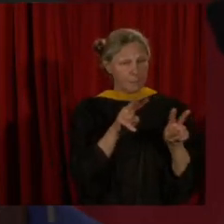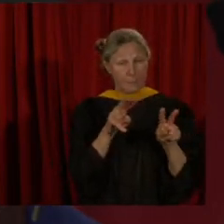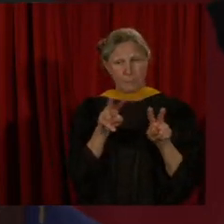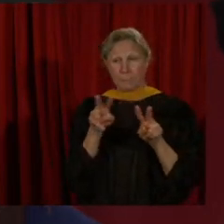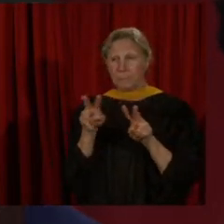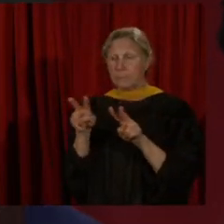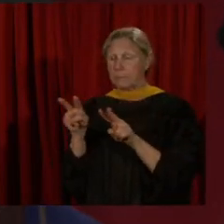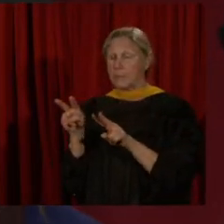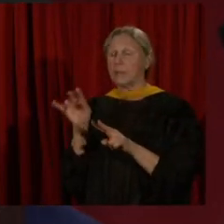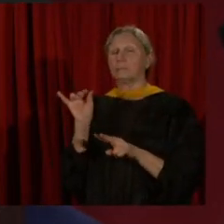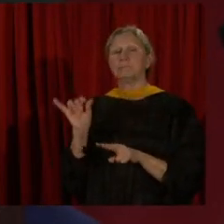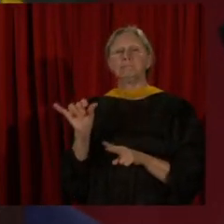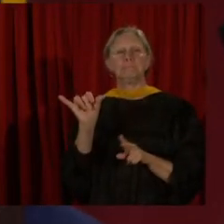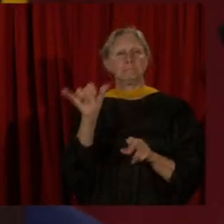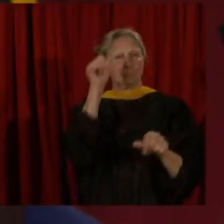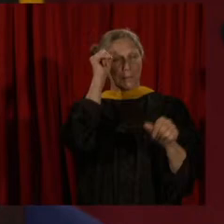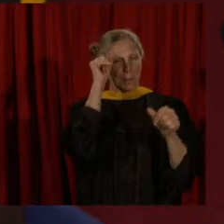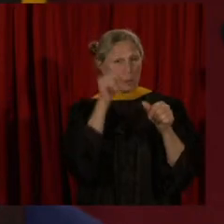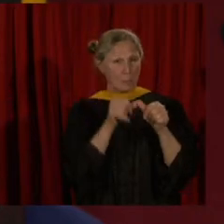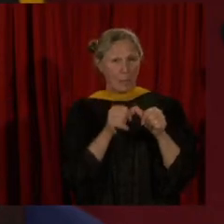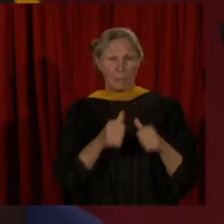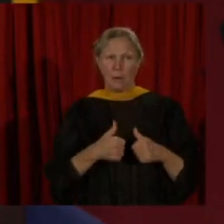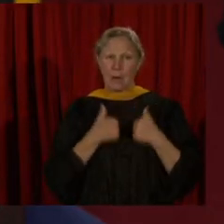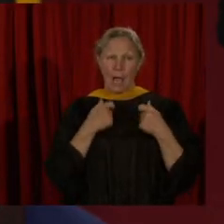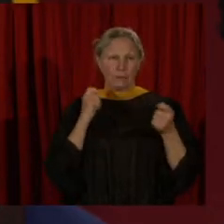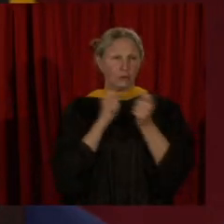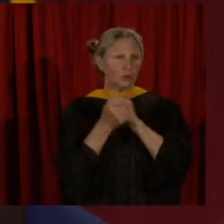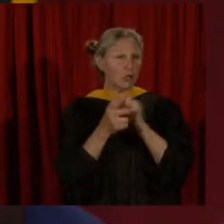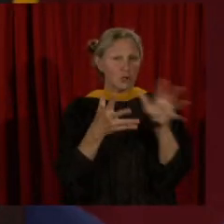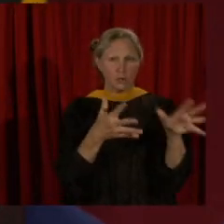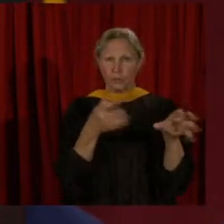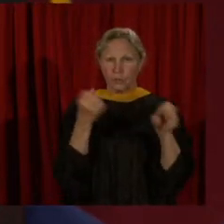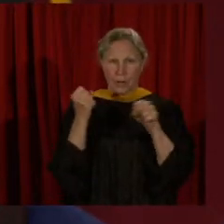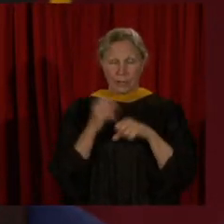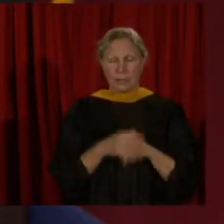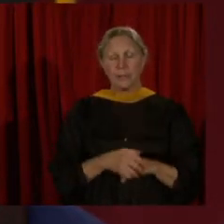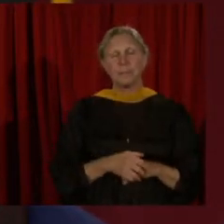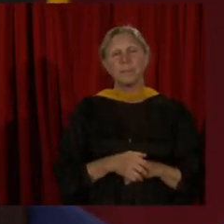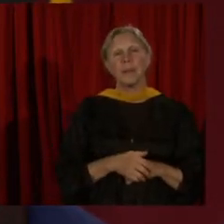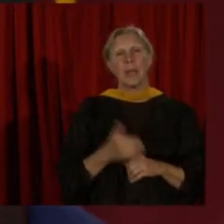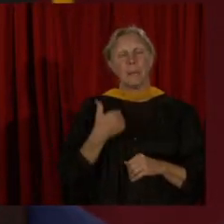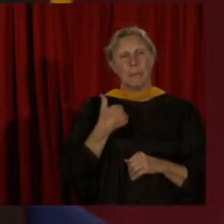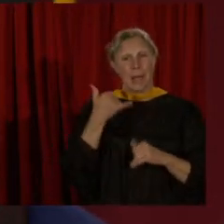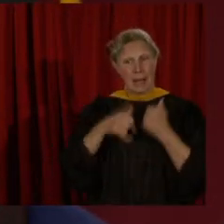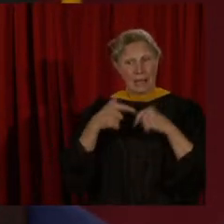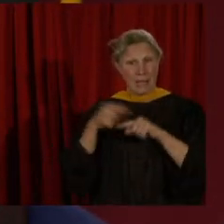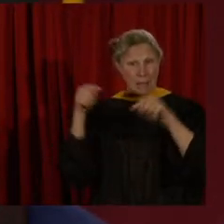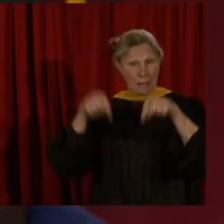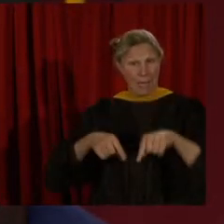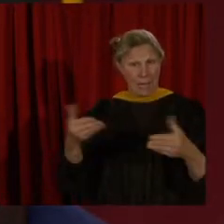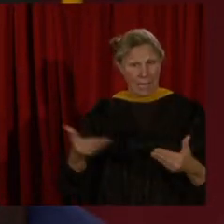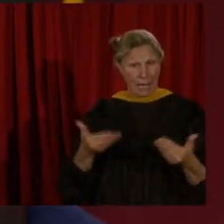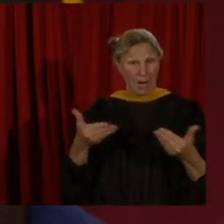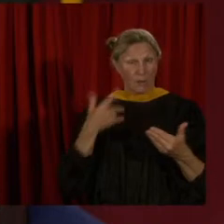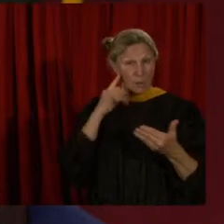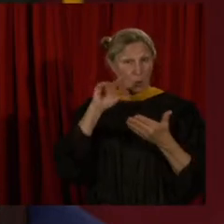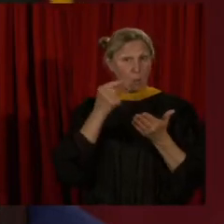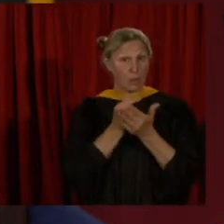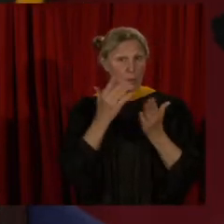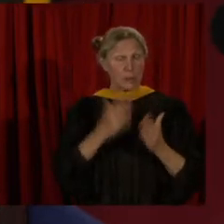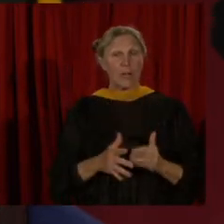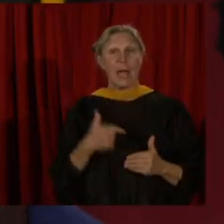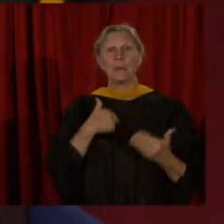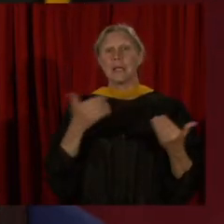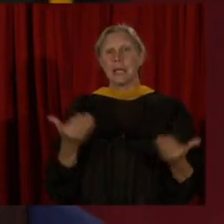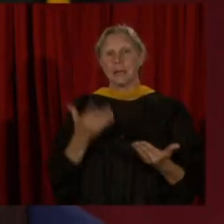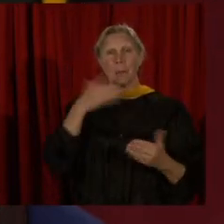I'm reminded how rapidly life changes. When I last attended this graduation ceremony, I was here